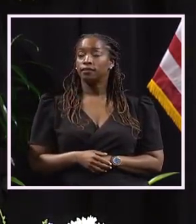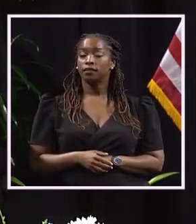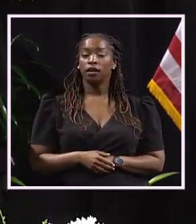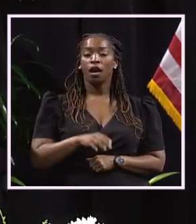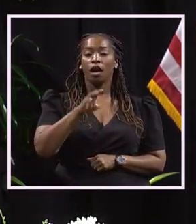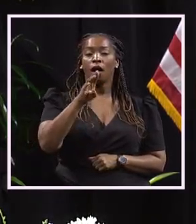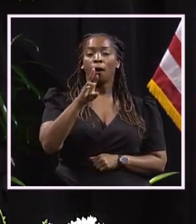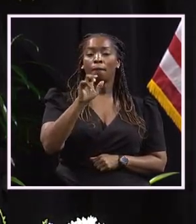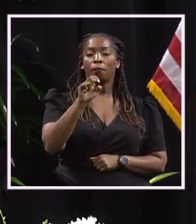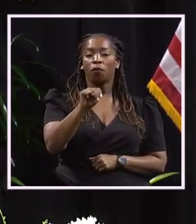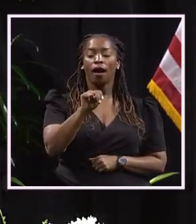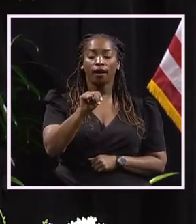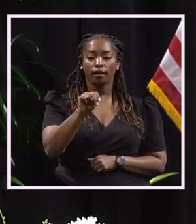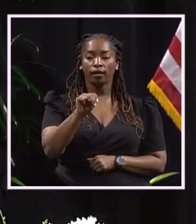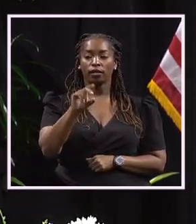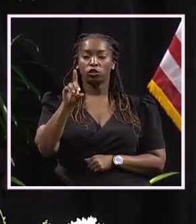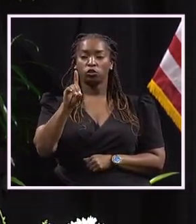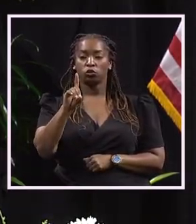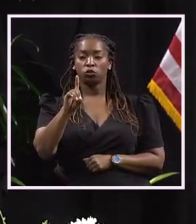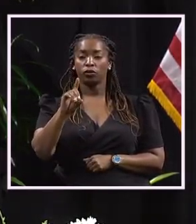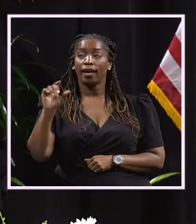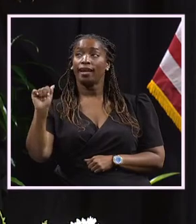Brian Duke Canales.